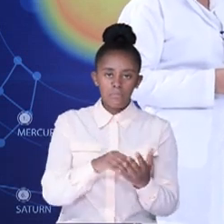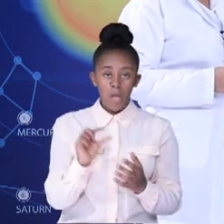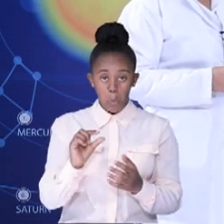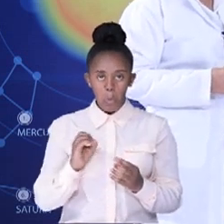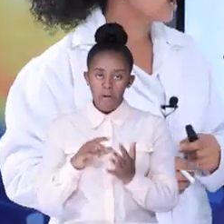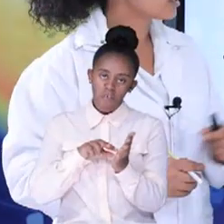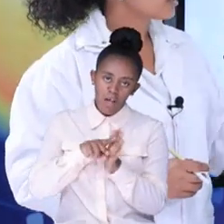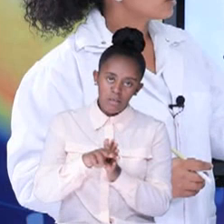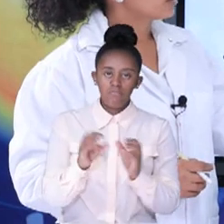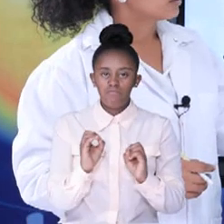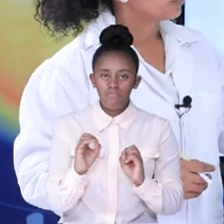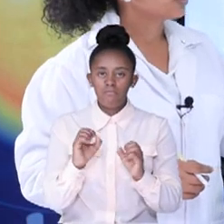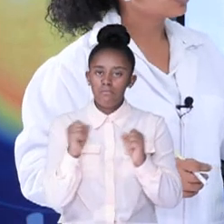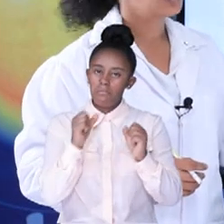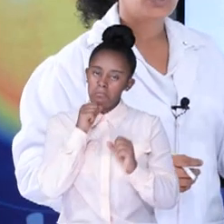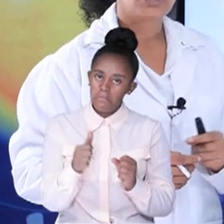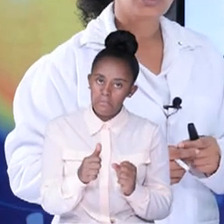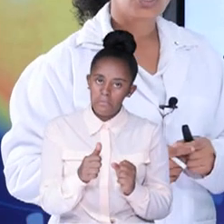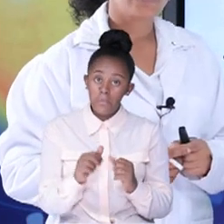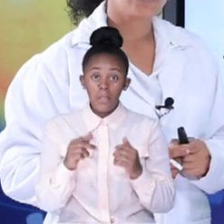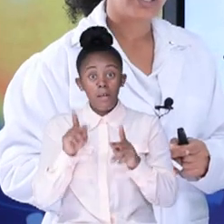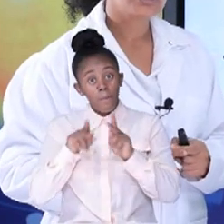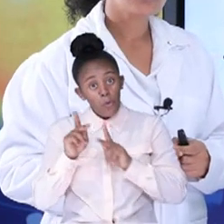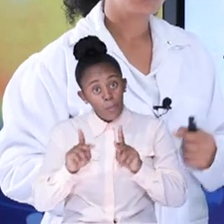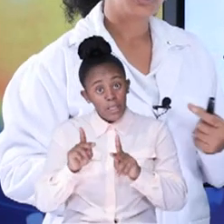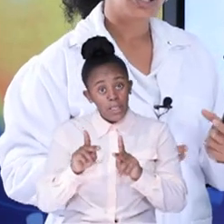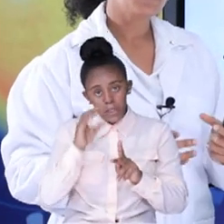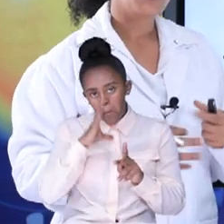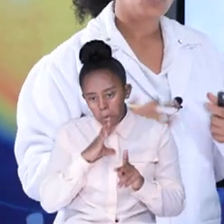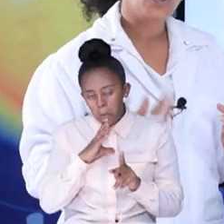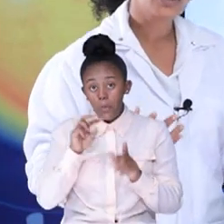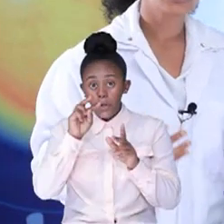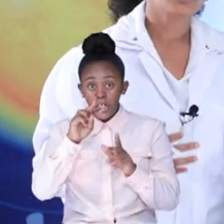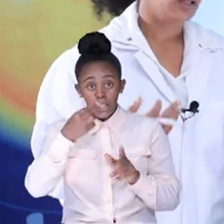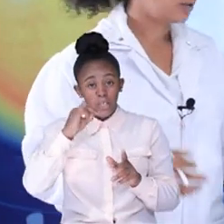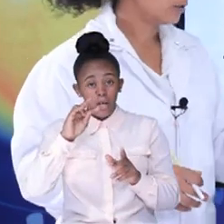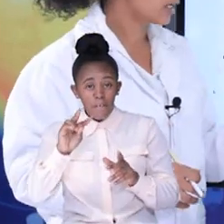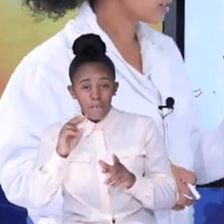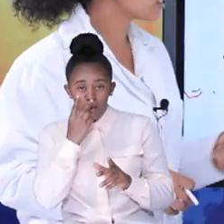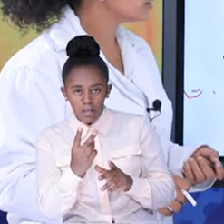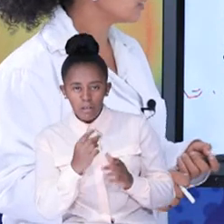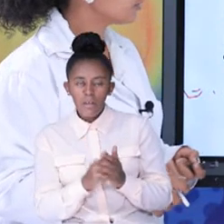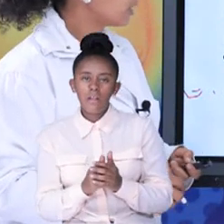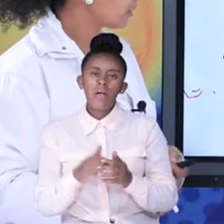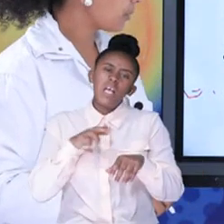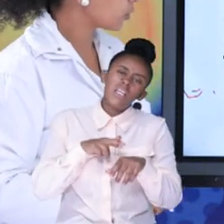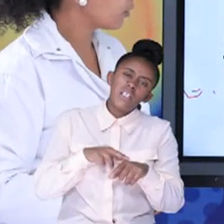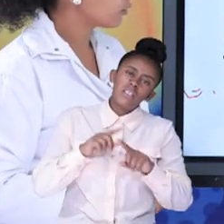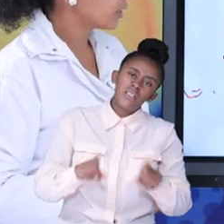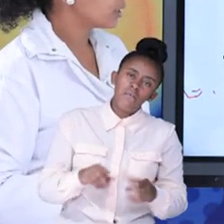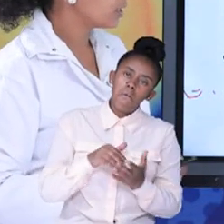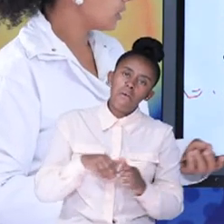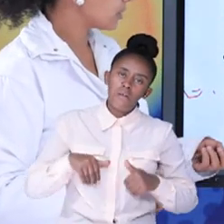microorganisms. That's why people with HIV virus become weak in resisting different